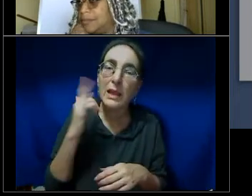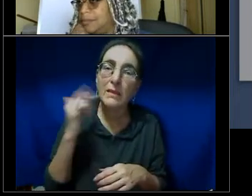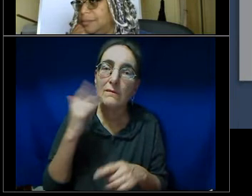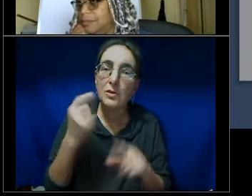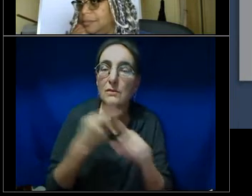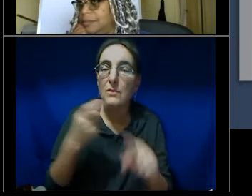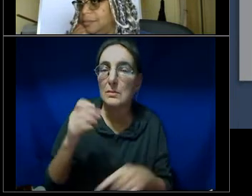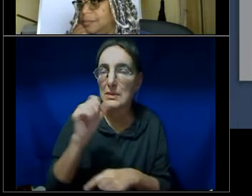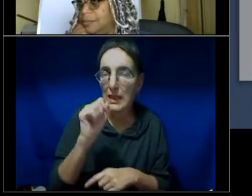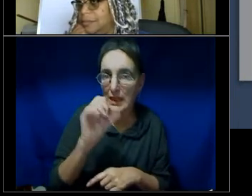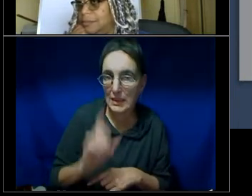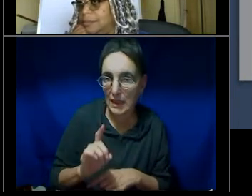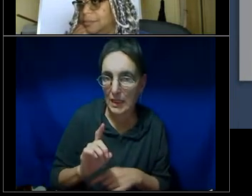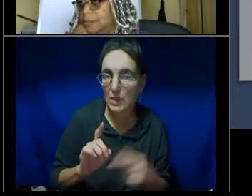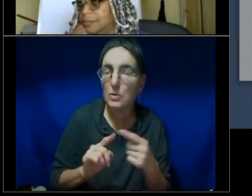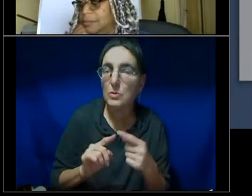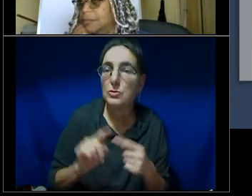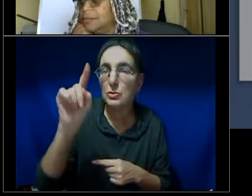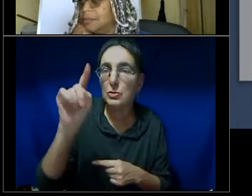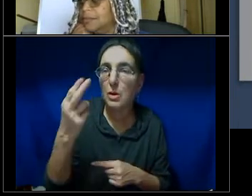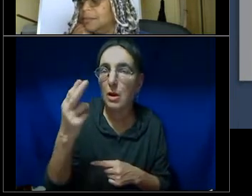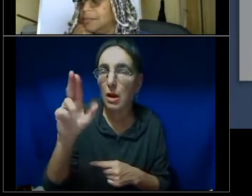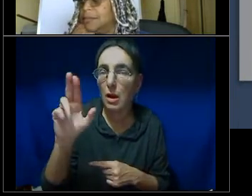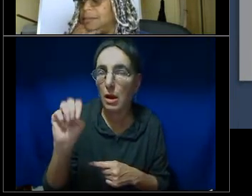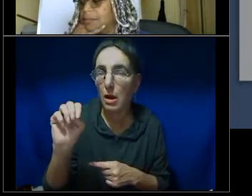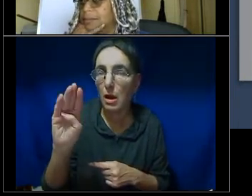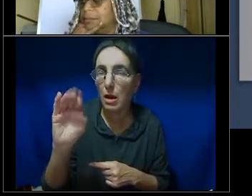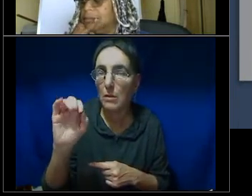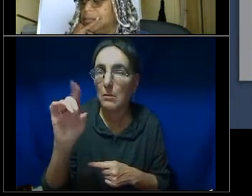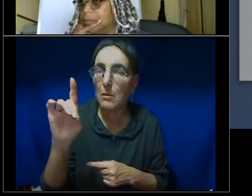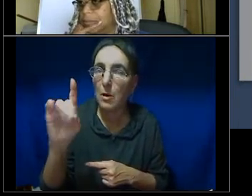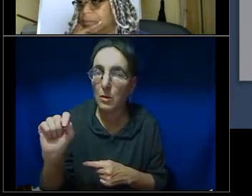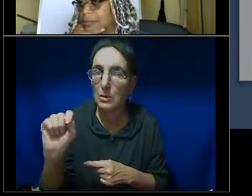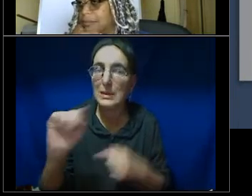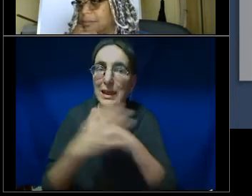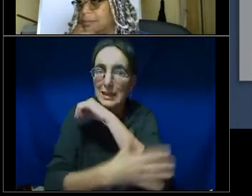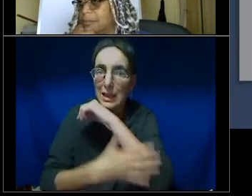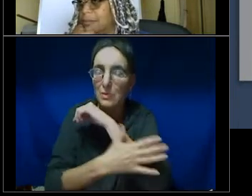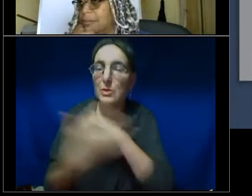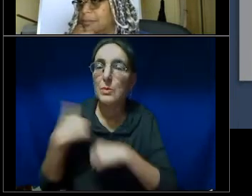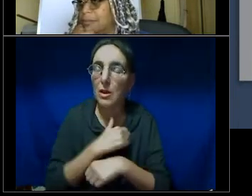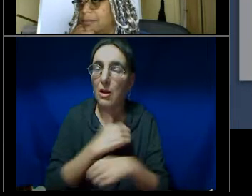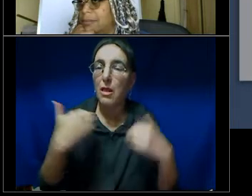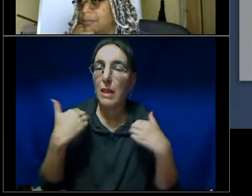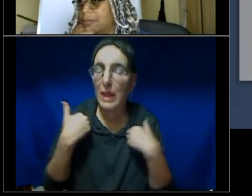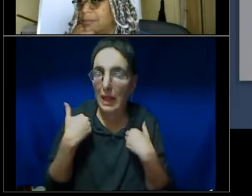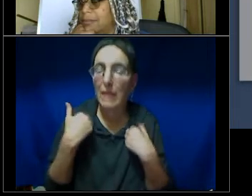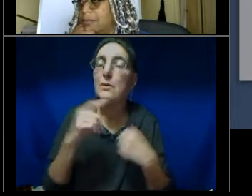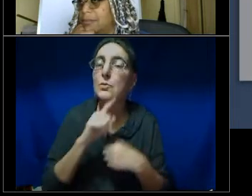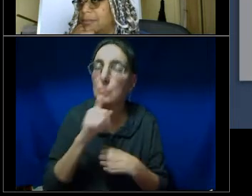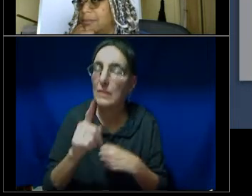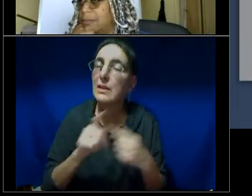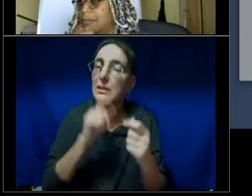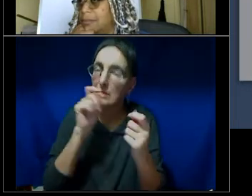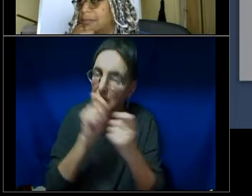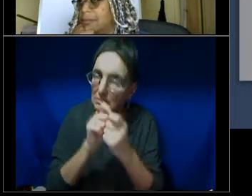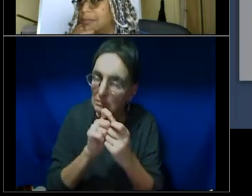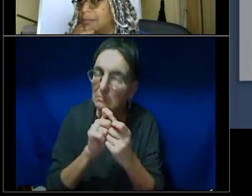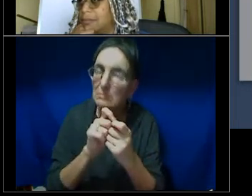Diego to Humboldt County, we all have very distinct